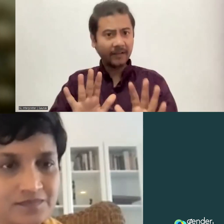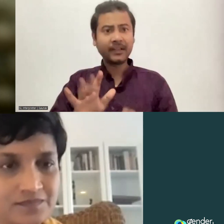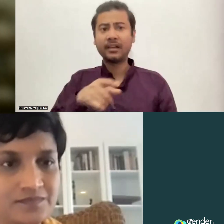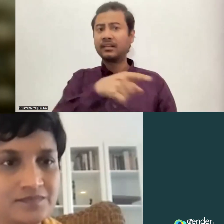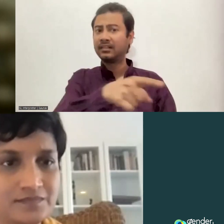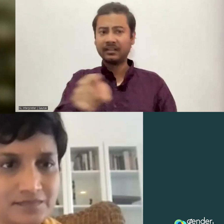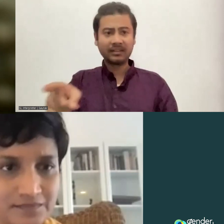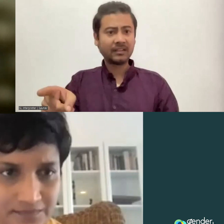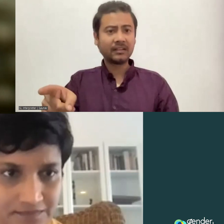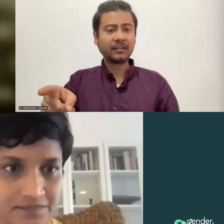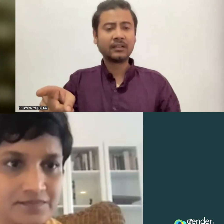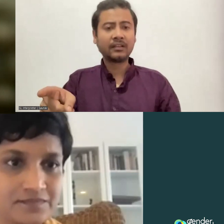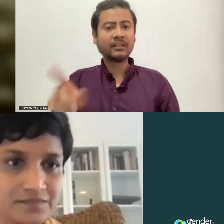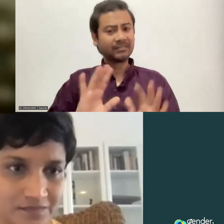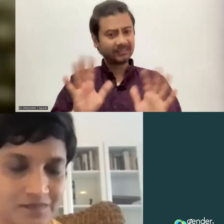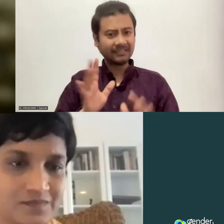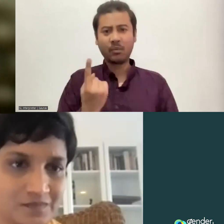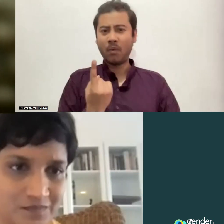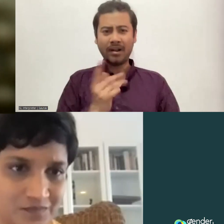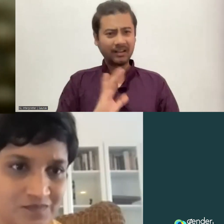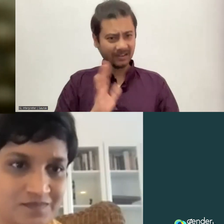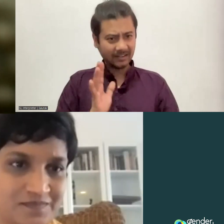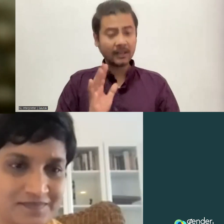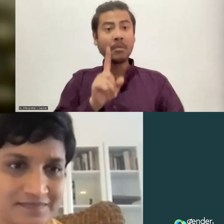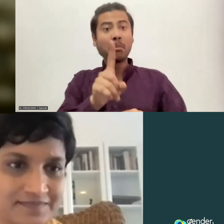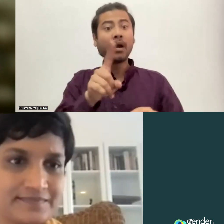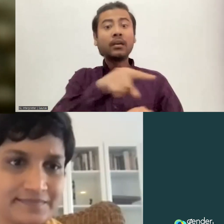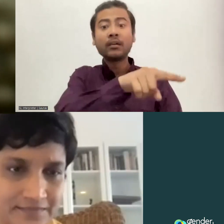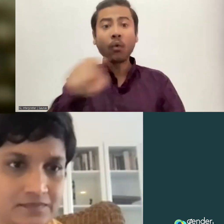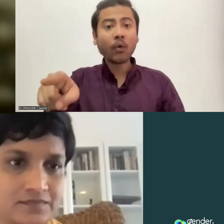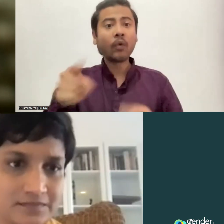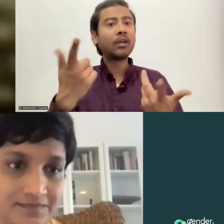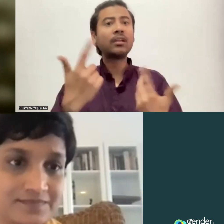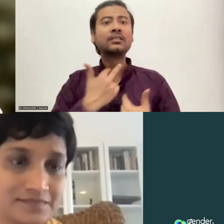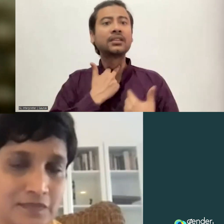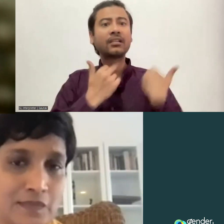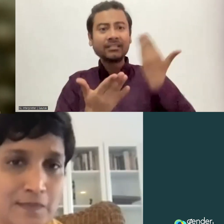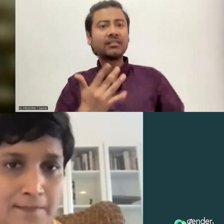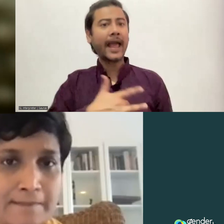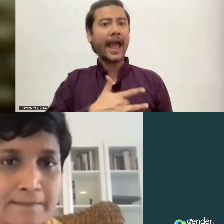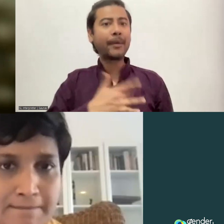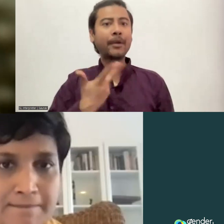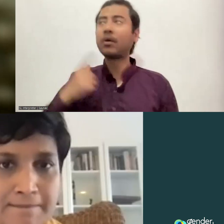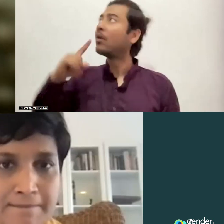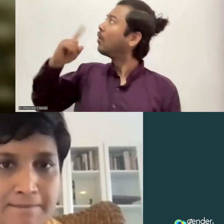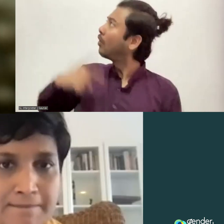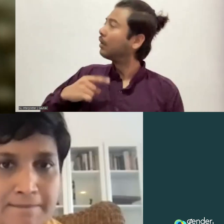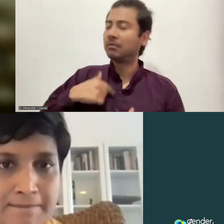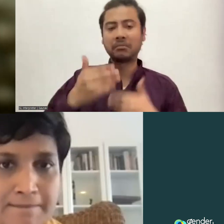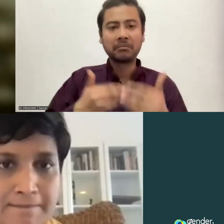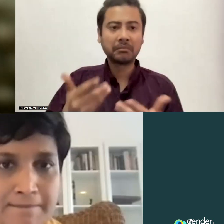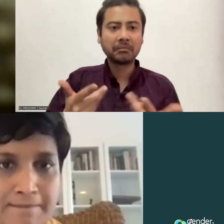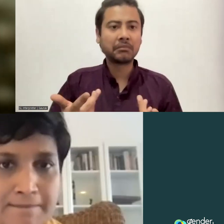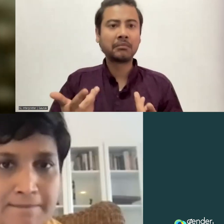on behalf of everyone else, right? And how do you break that? You're talking about how do you kind of create these